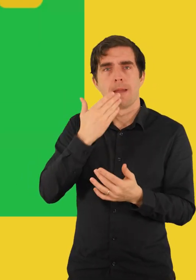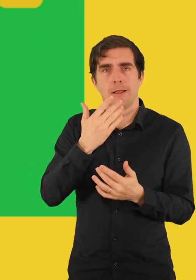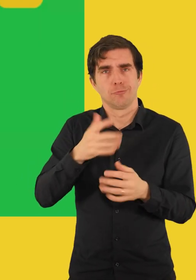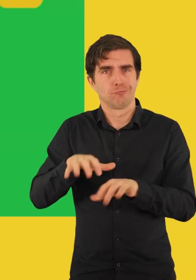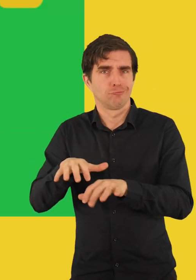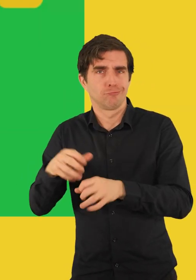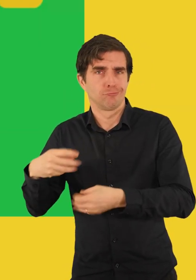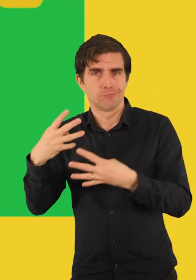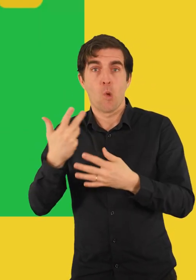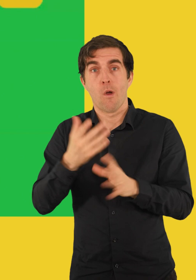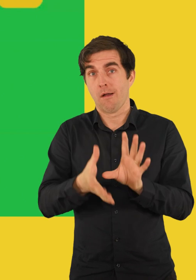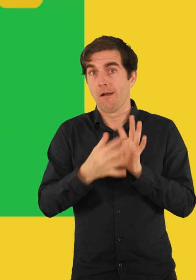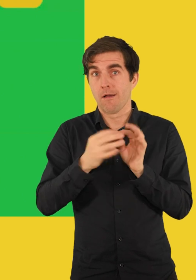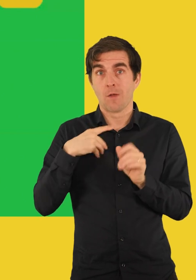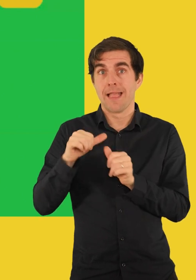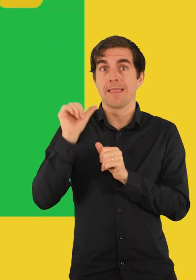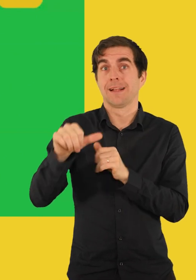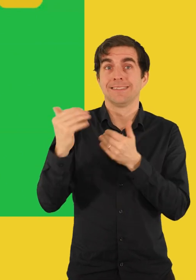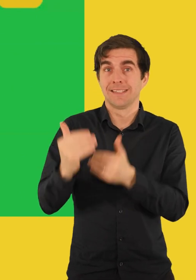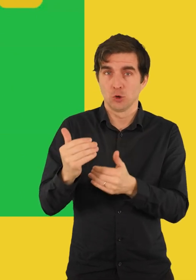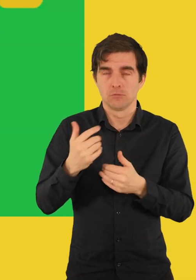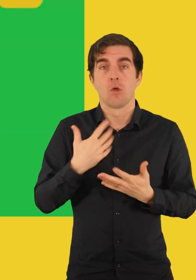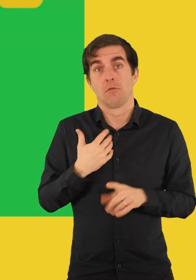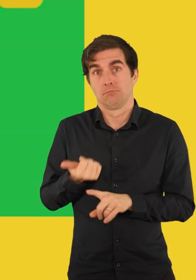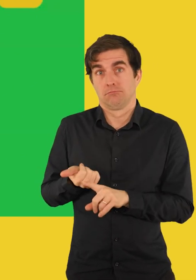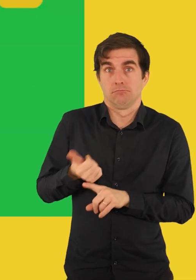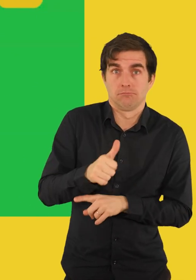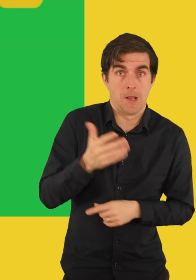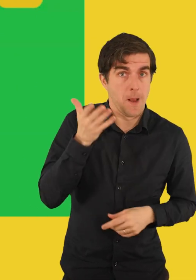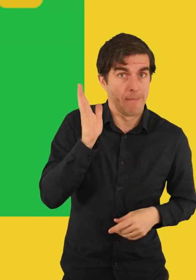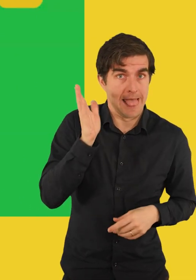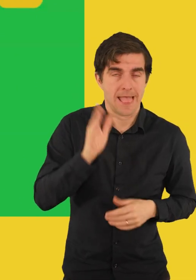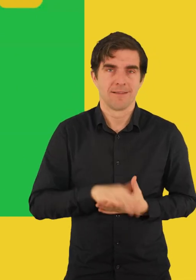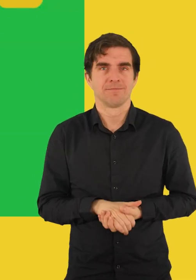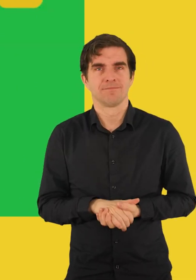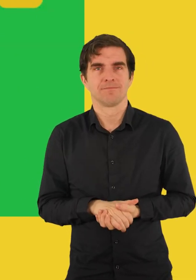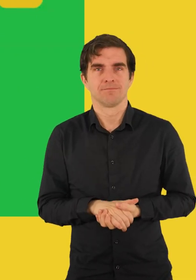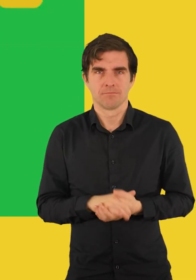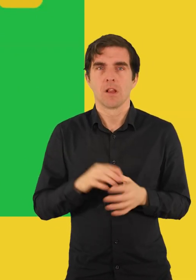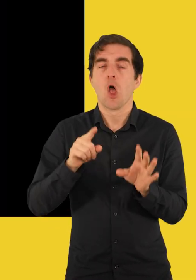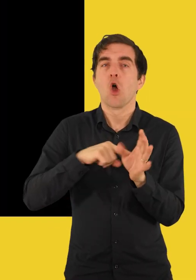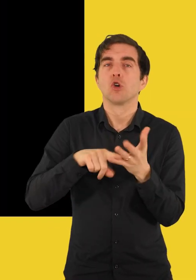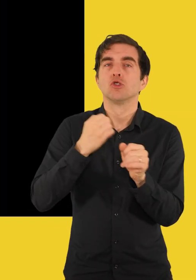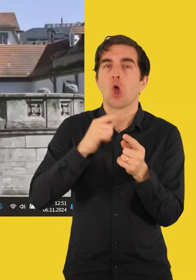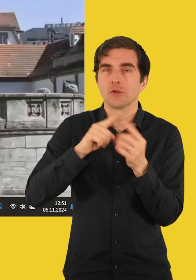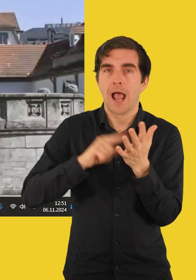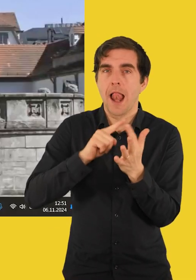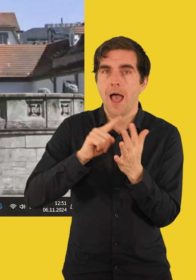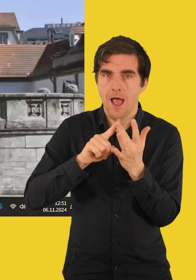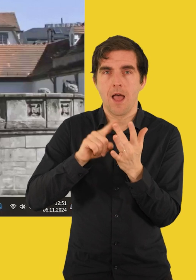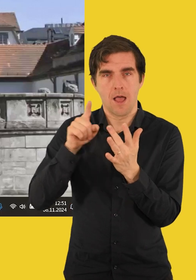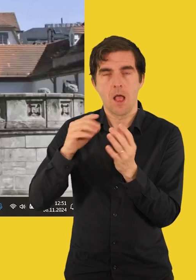in the chat or join us afterwards for the session. I'll invite our next speaker, Yuge Ley, Advisor